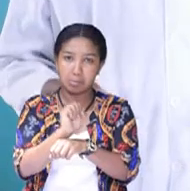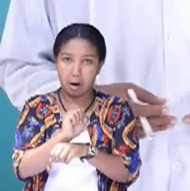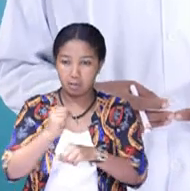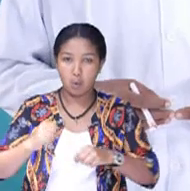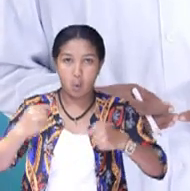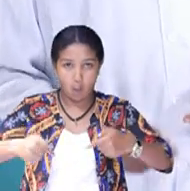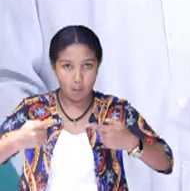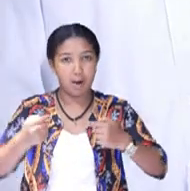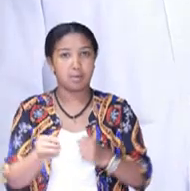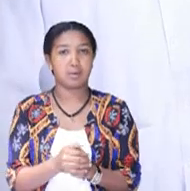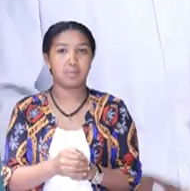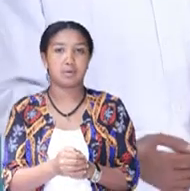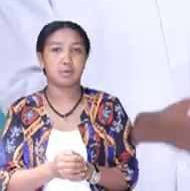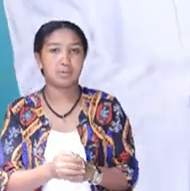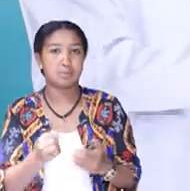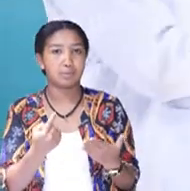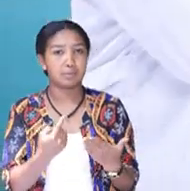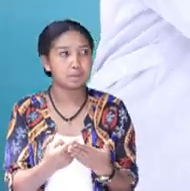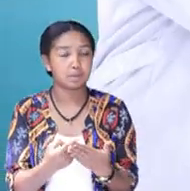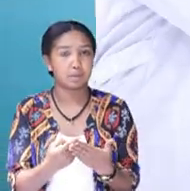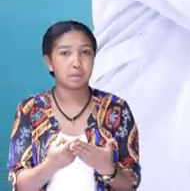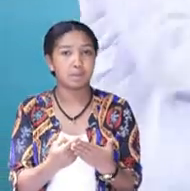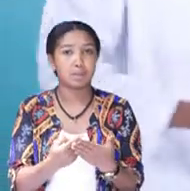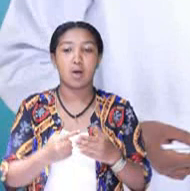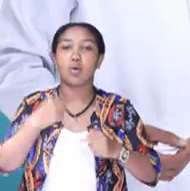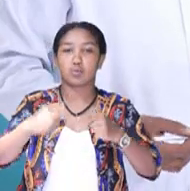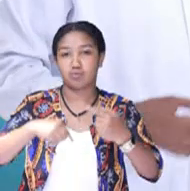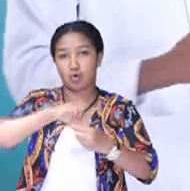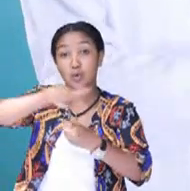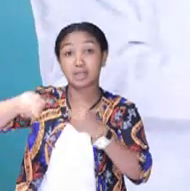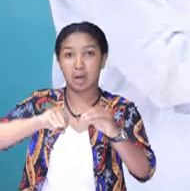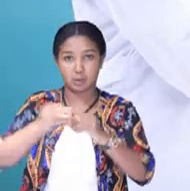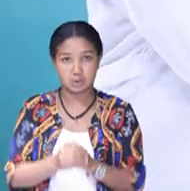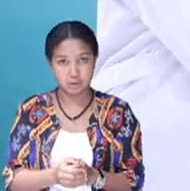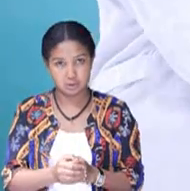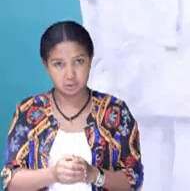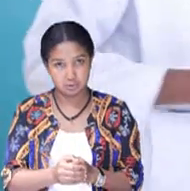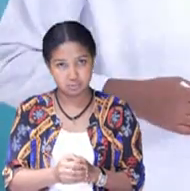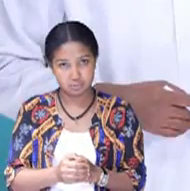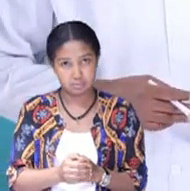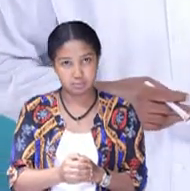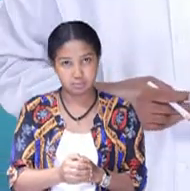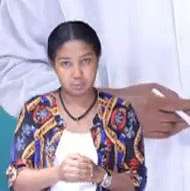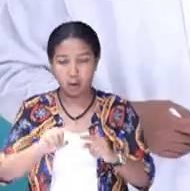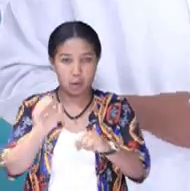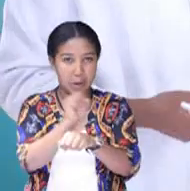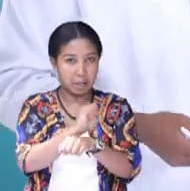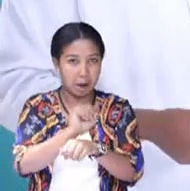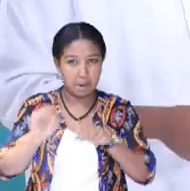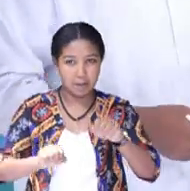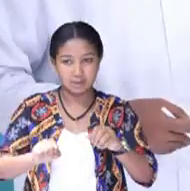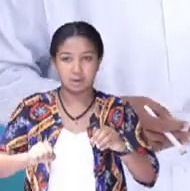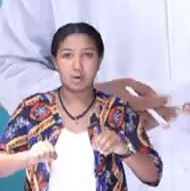bicycle, motorcycle, and so on. They tend to have a rotational motion, a wheel of vehicles. The